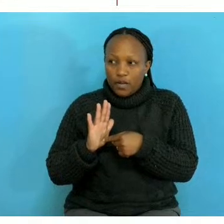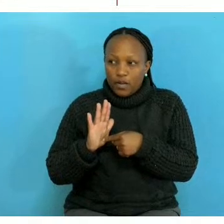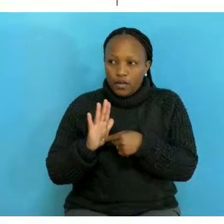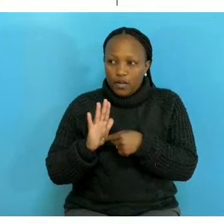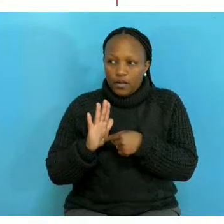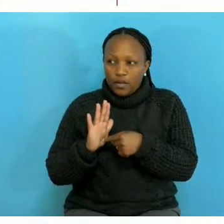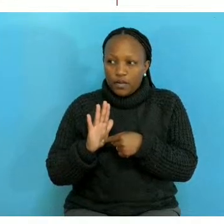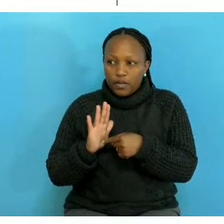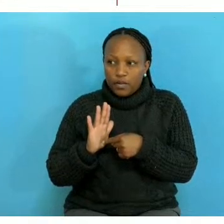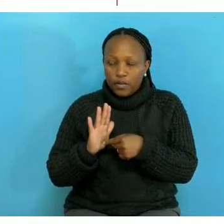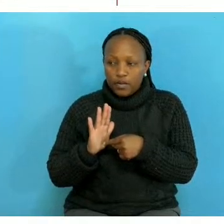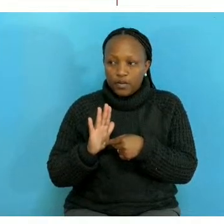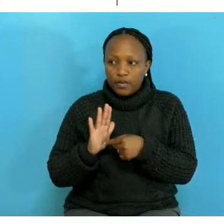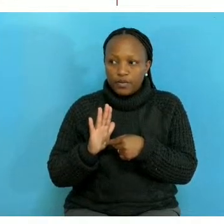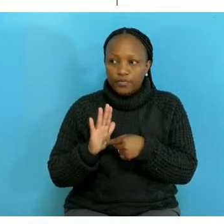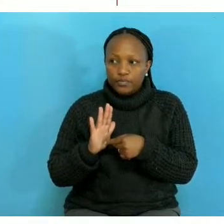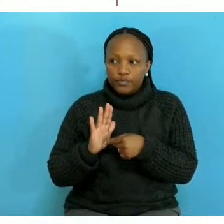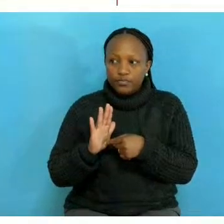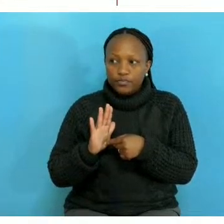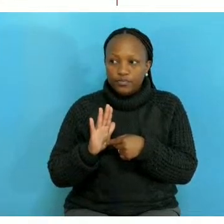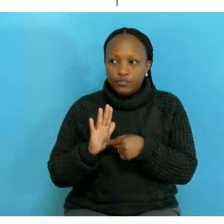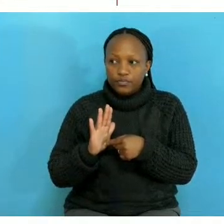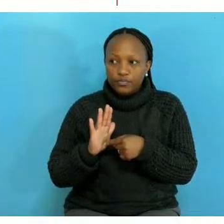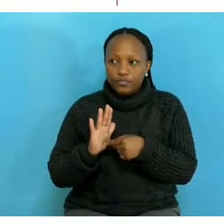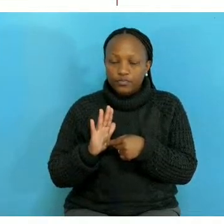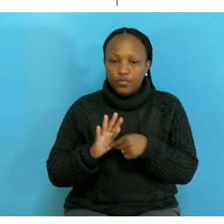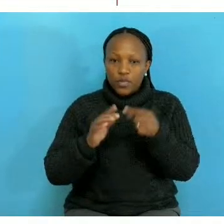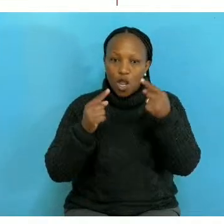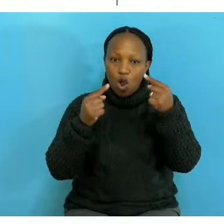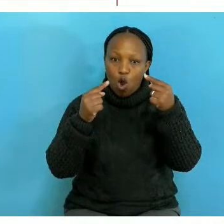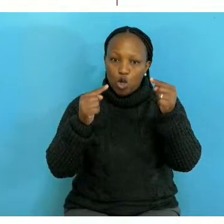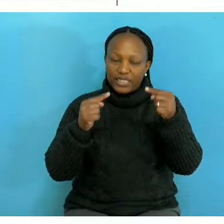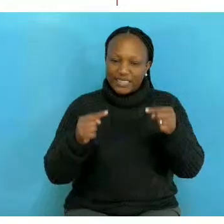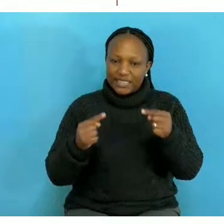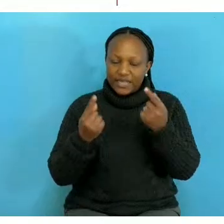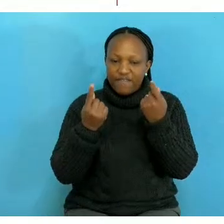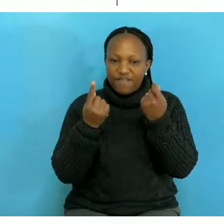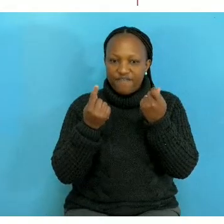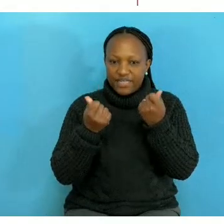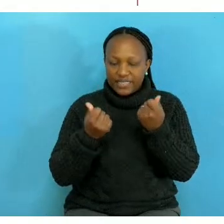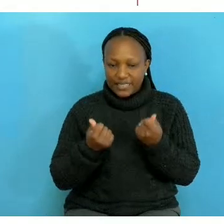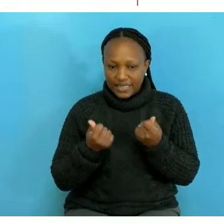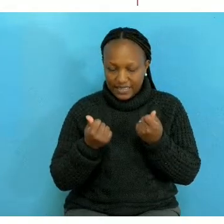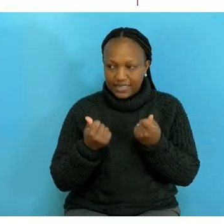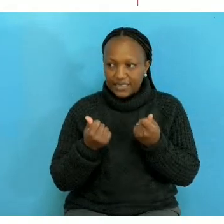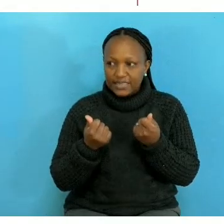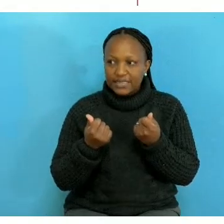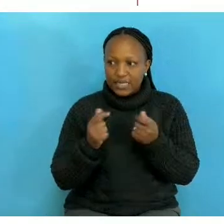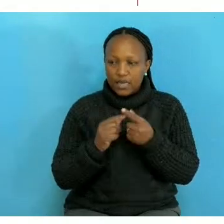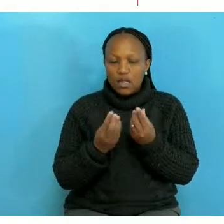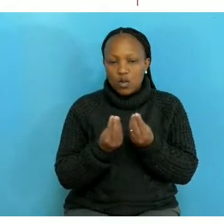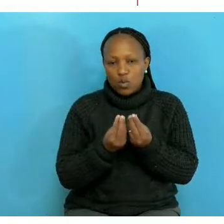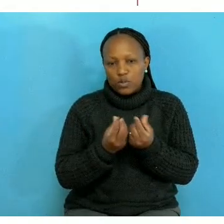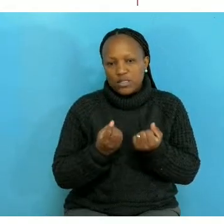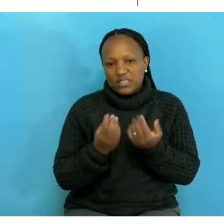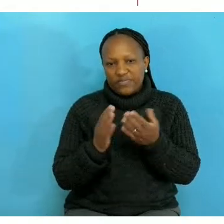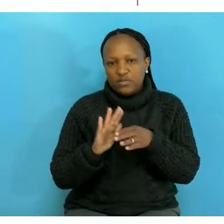external audit fees, external audit fees and other goods and services.